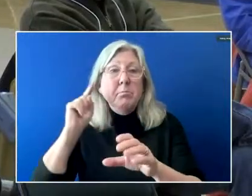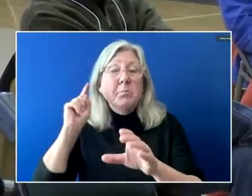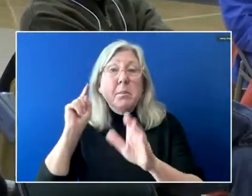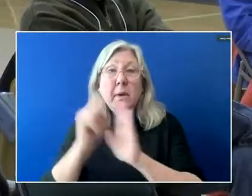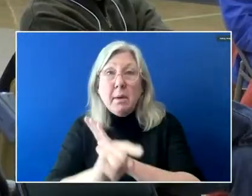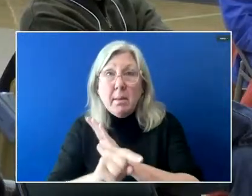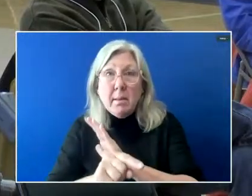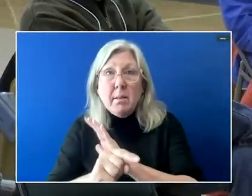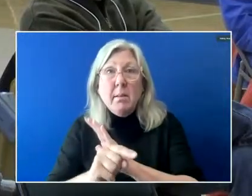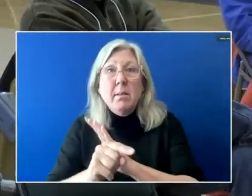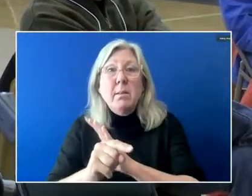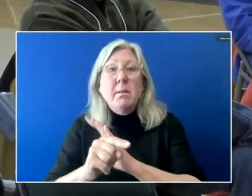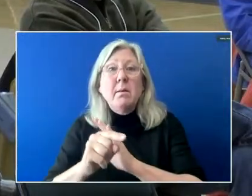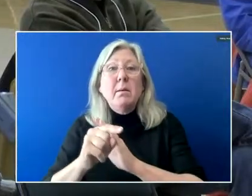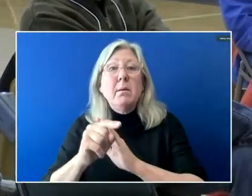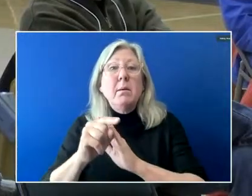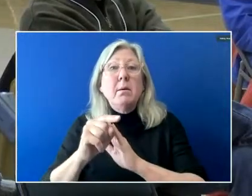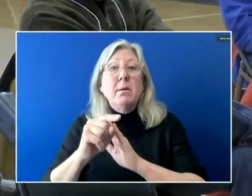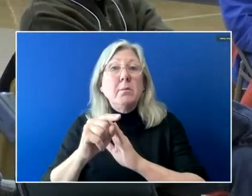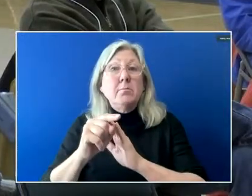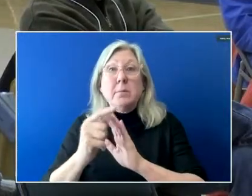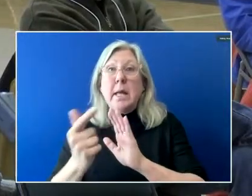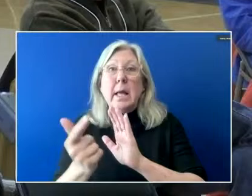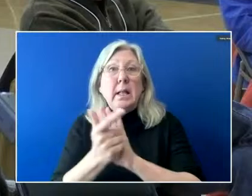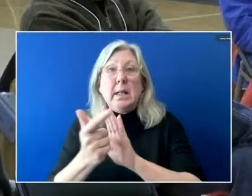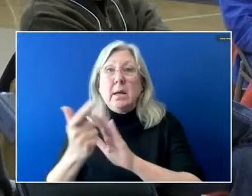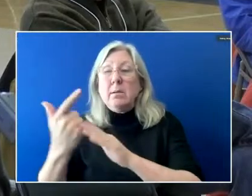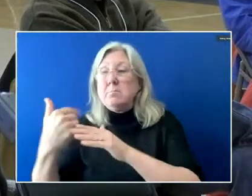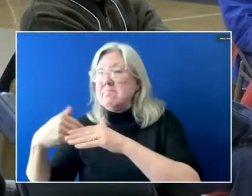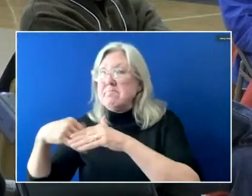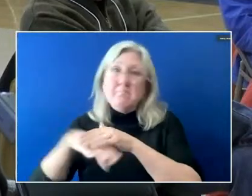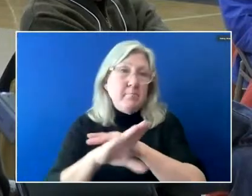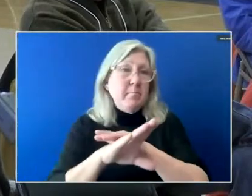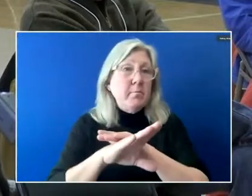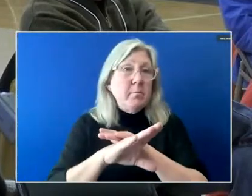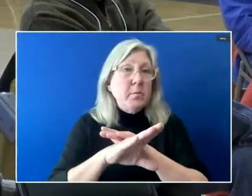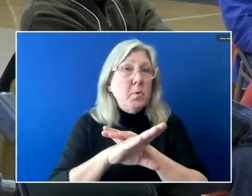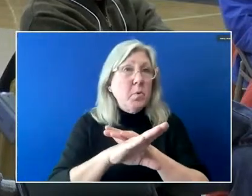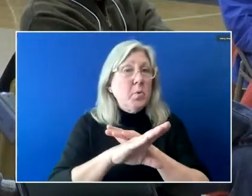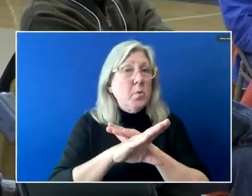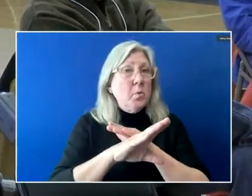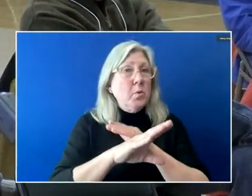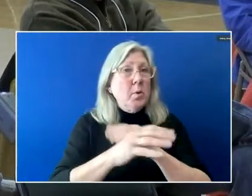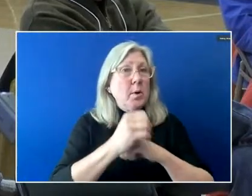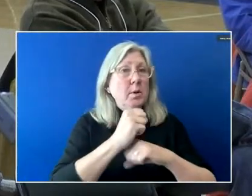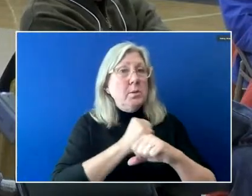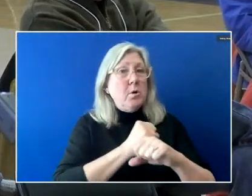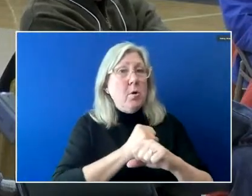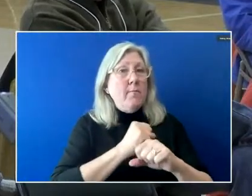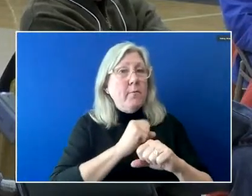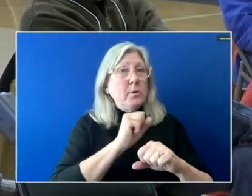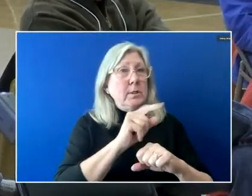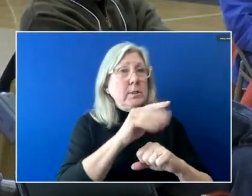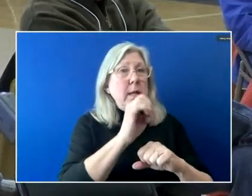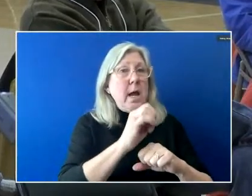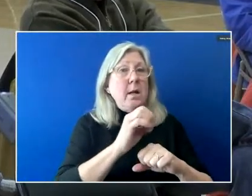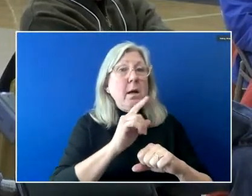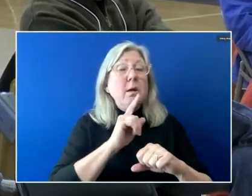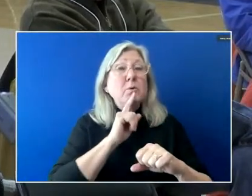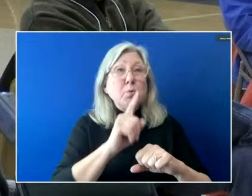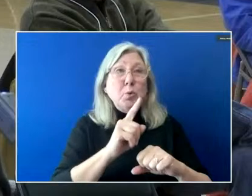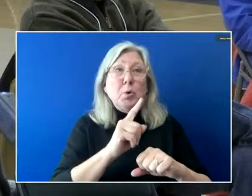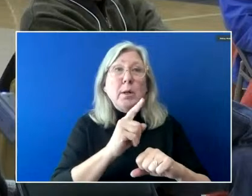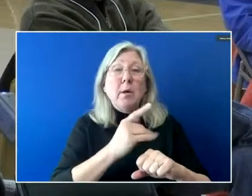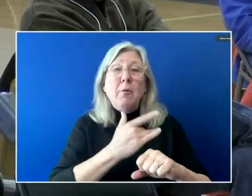kills that illegally entered a sovereign state and truly tore the heart